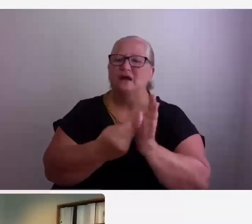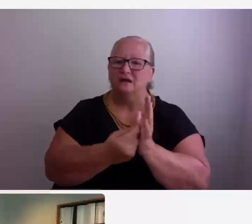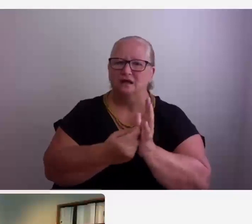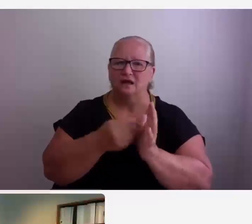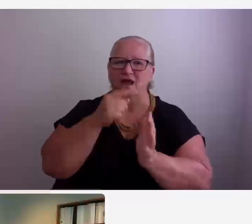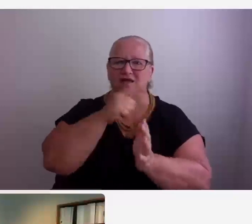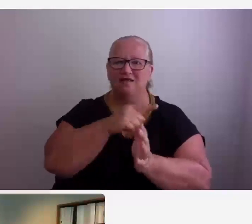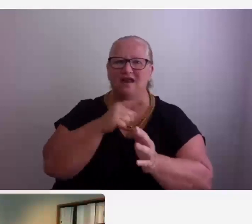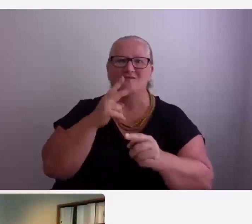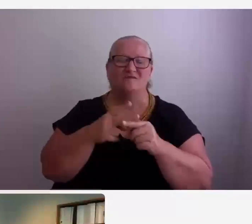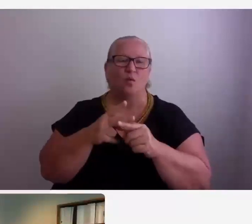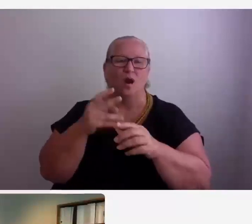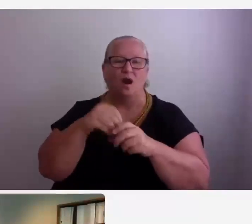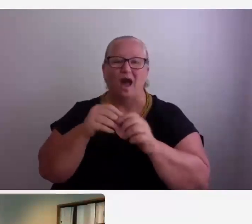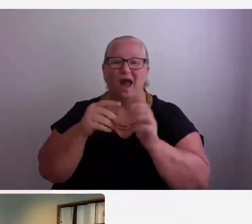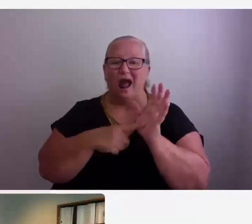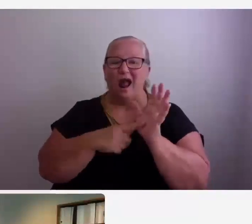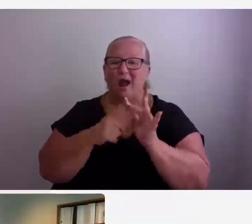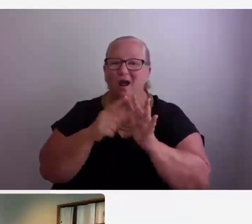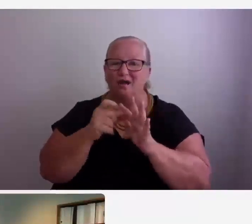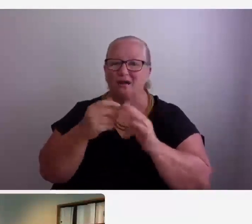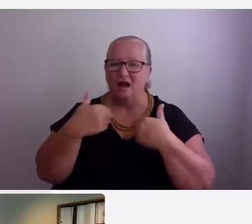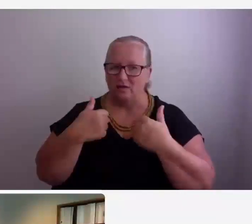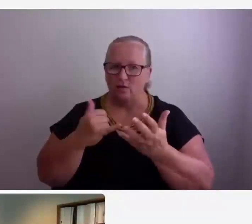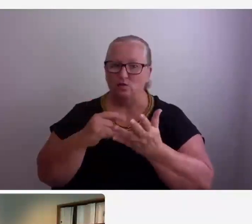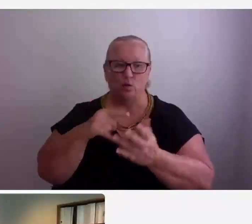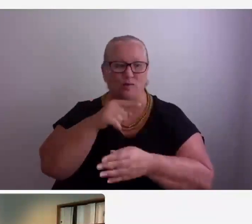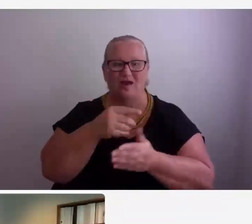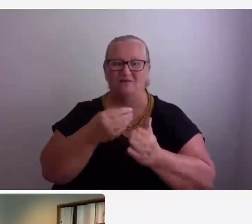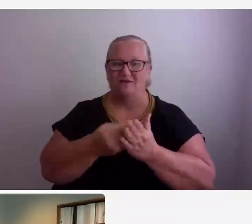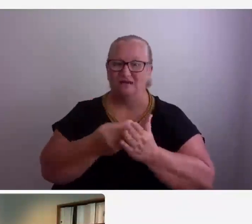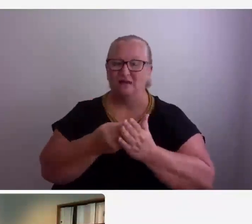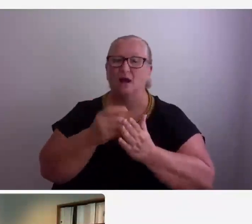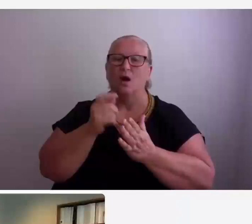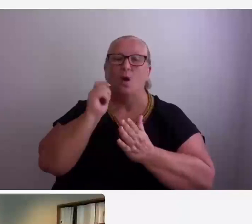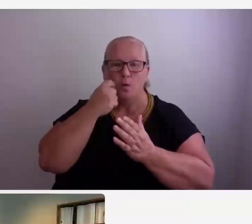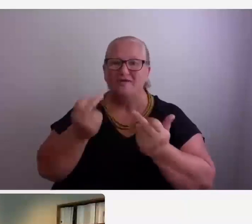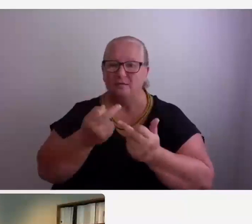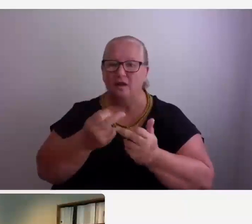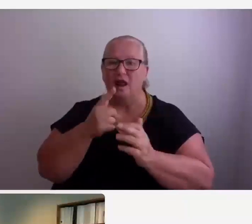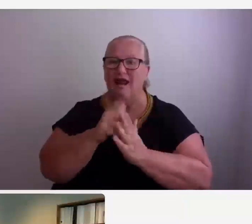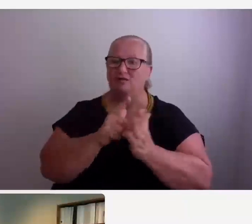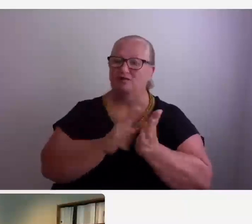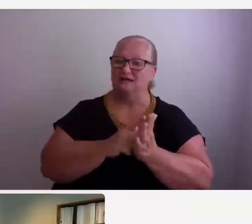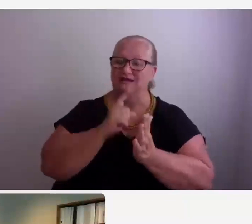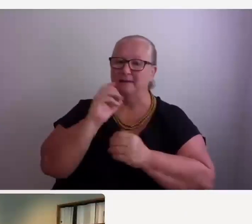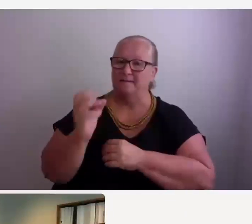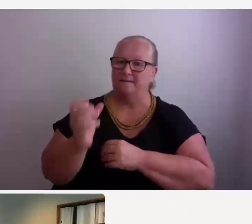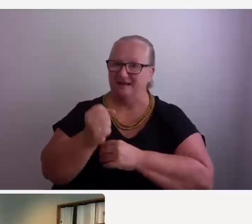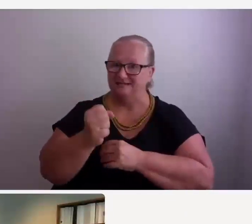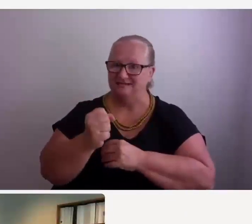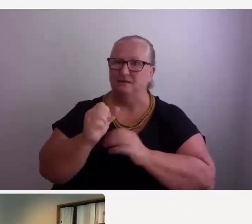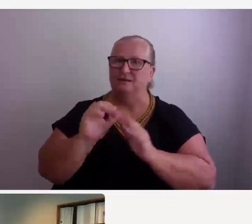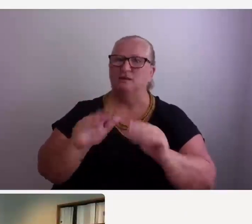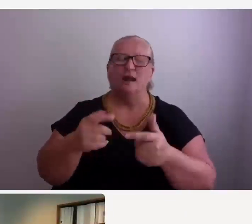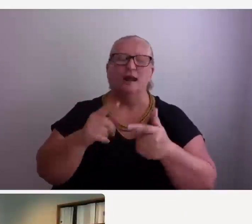funding includes allied health. So the funding is available, and the legislation requires providers to